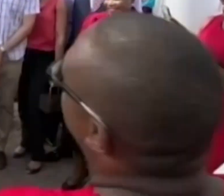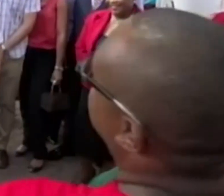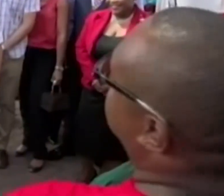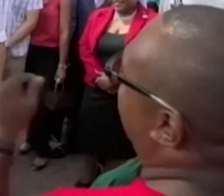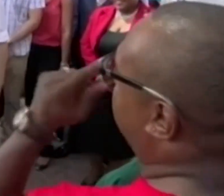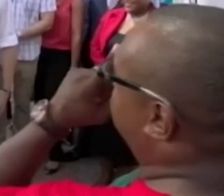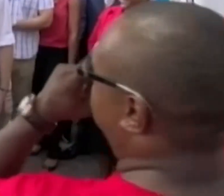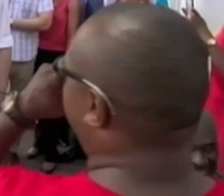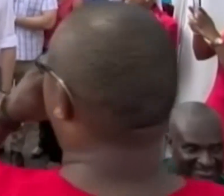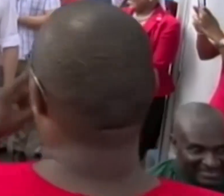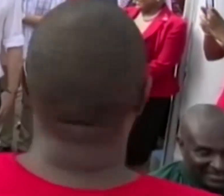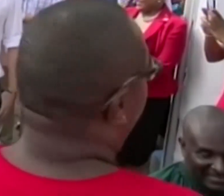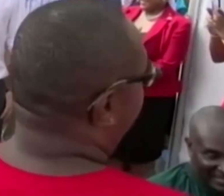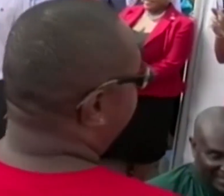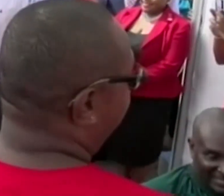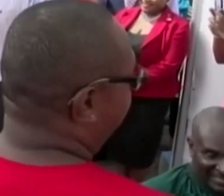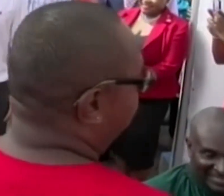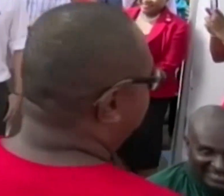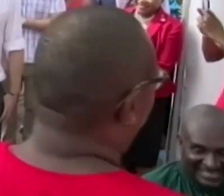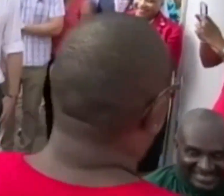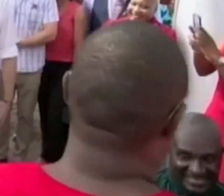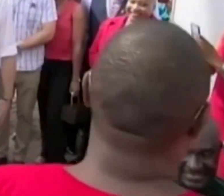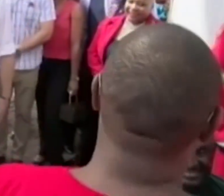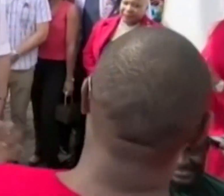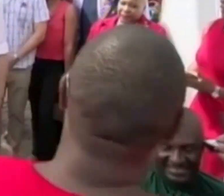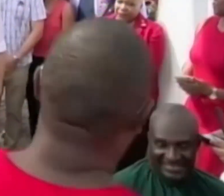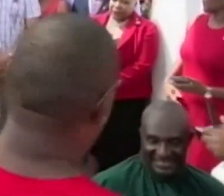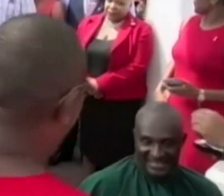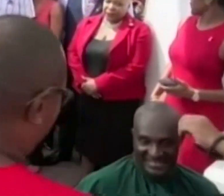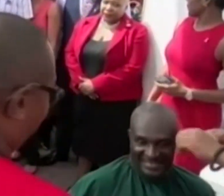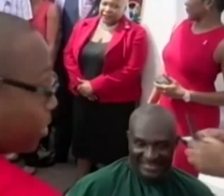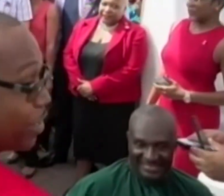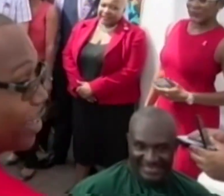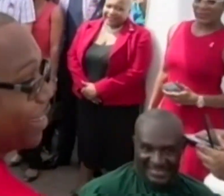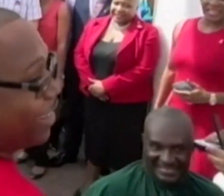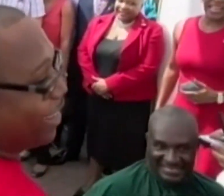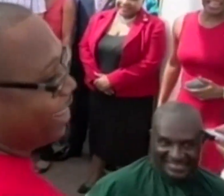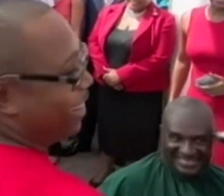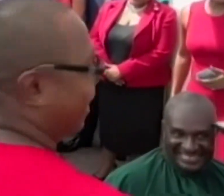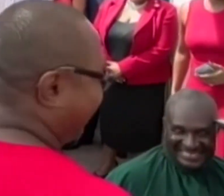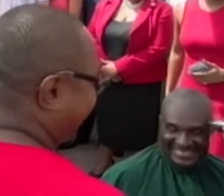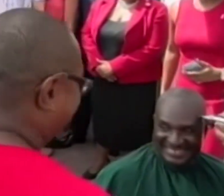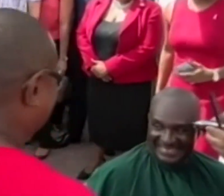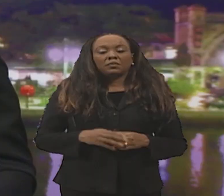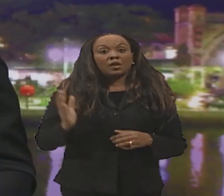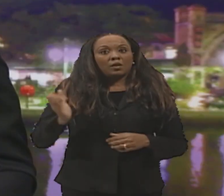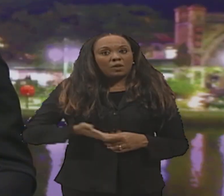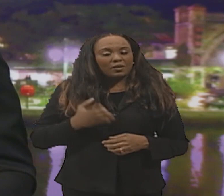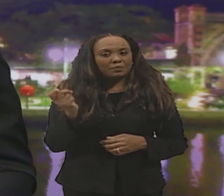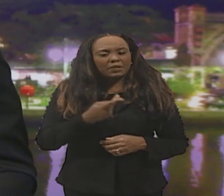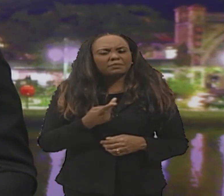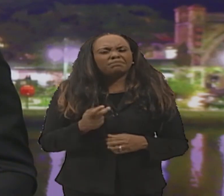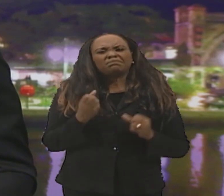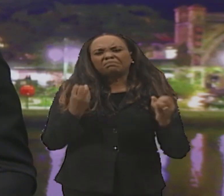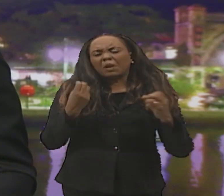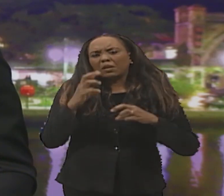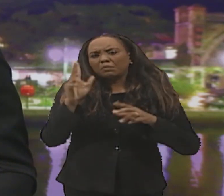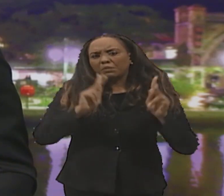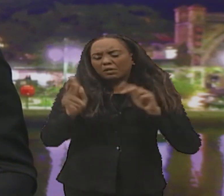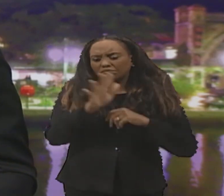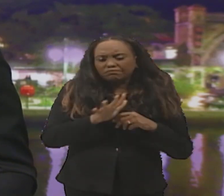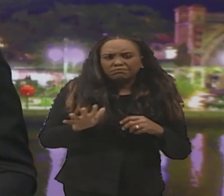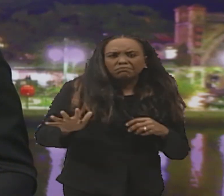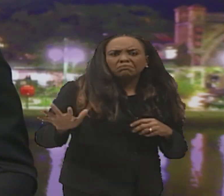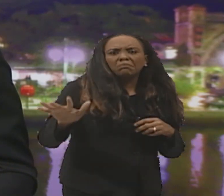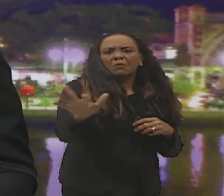she looks forward to working with Prime Minister Motley and her team to reimagine Barbados. Well, every 3 seconds, someone